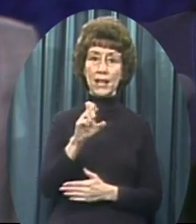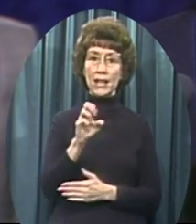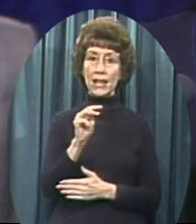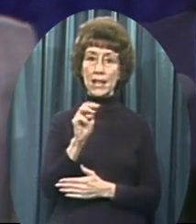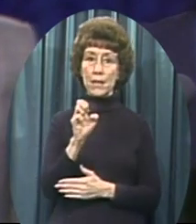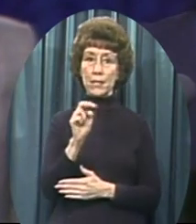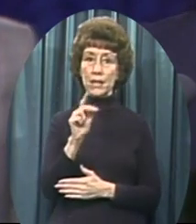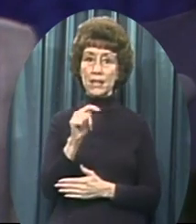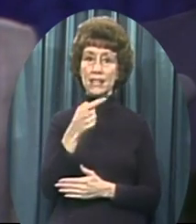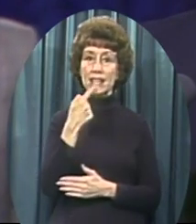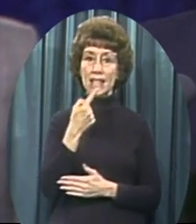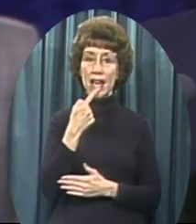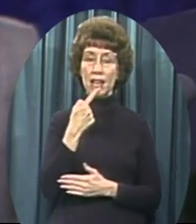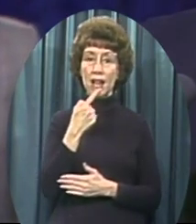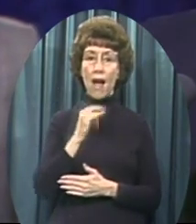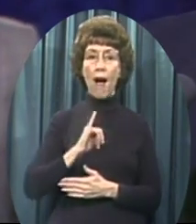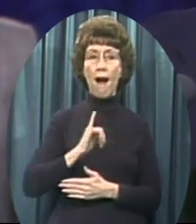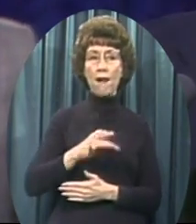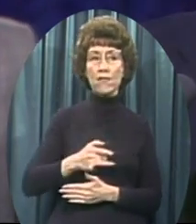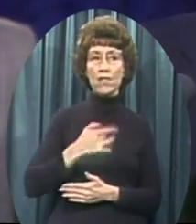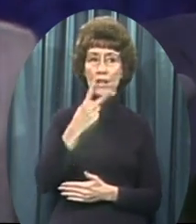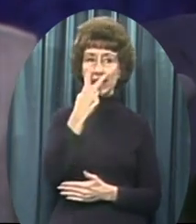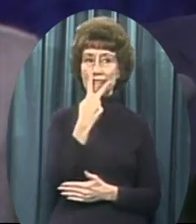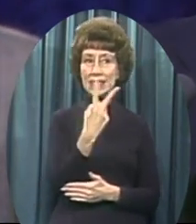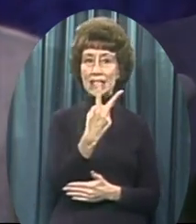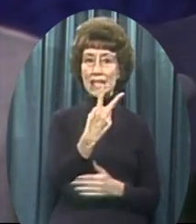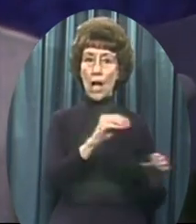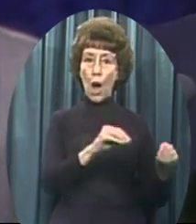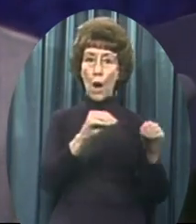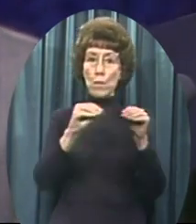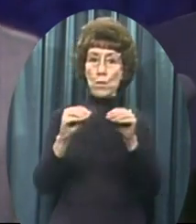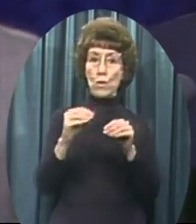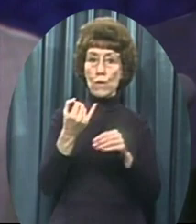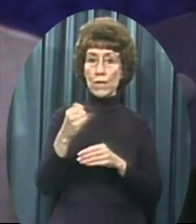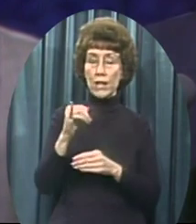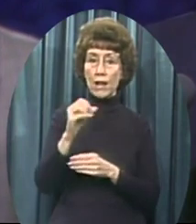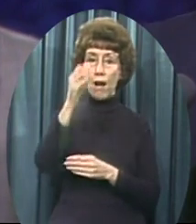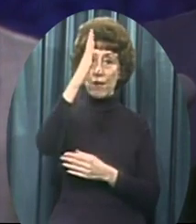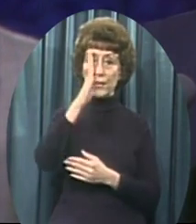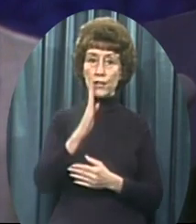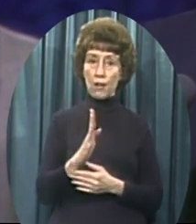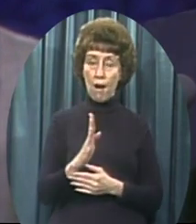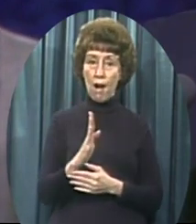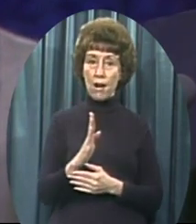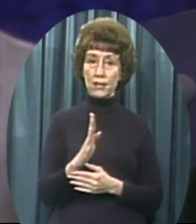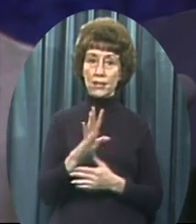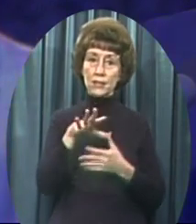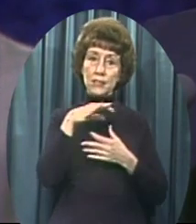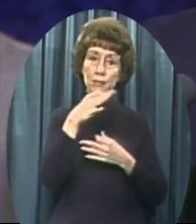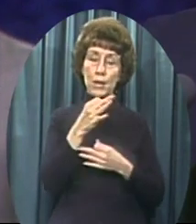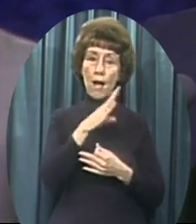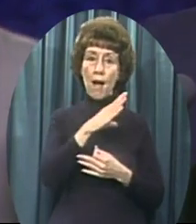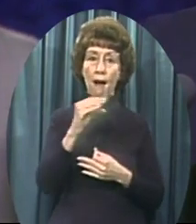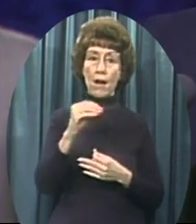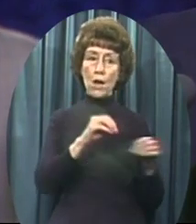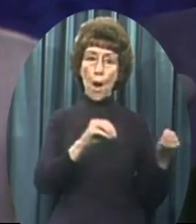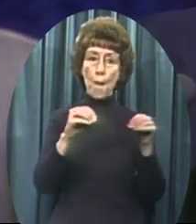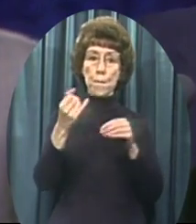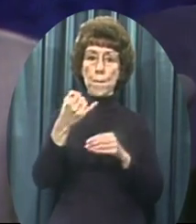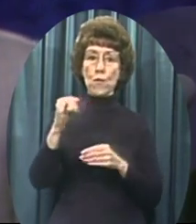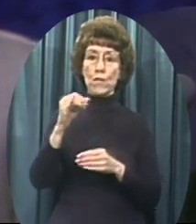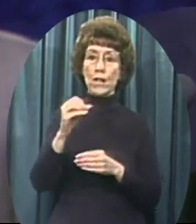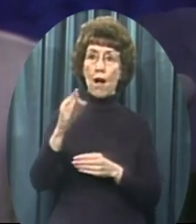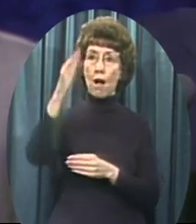God's Spirit and a movement by God's people in the direction God is going. And